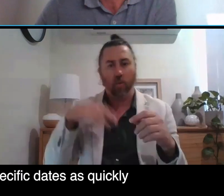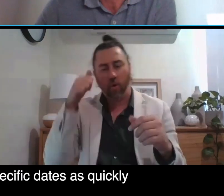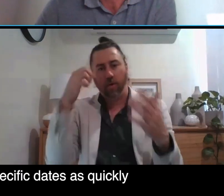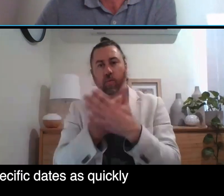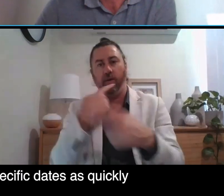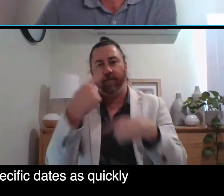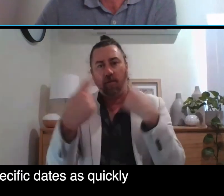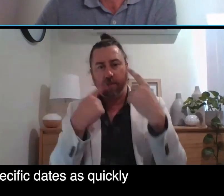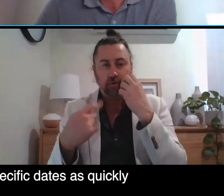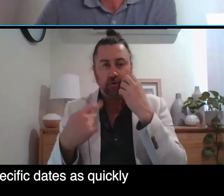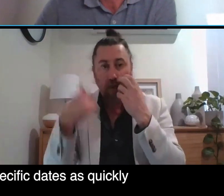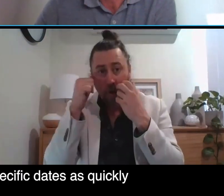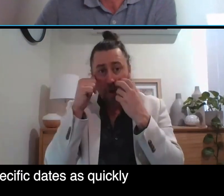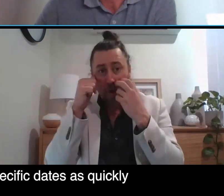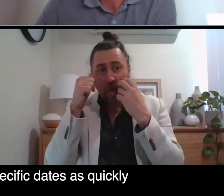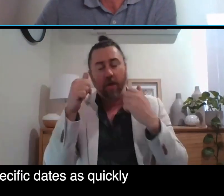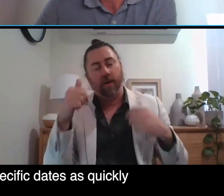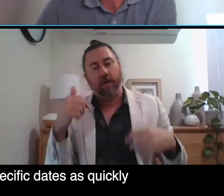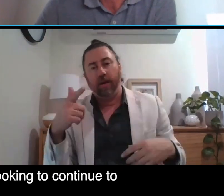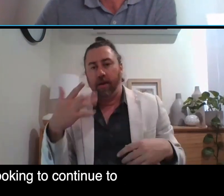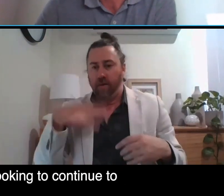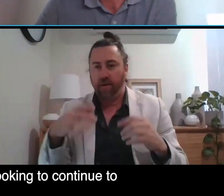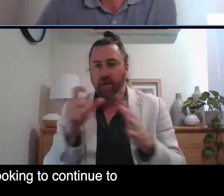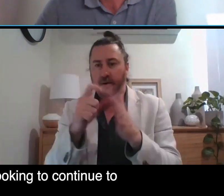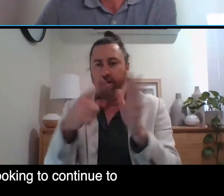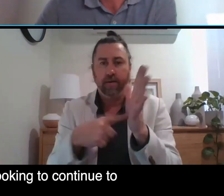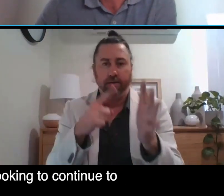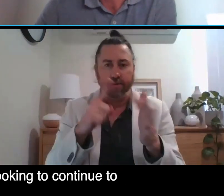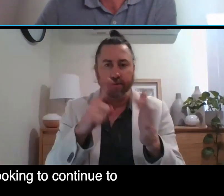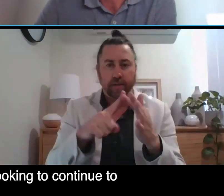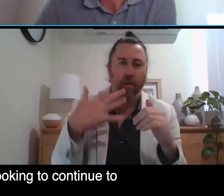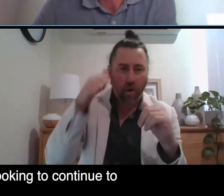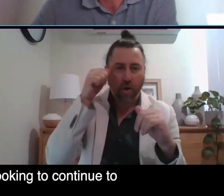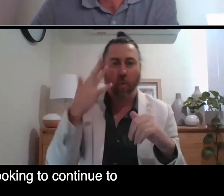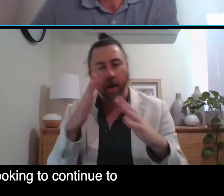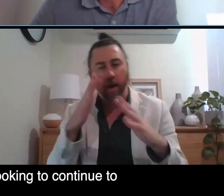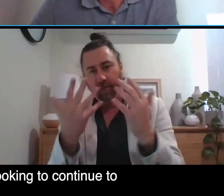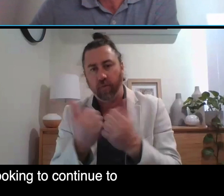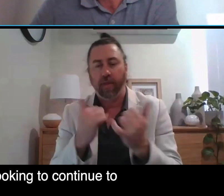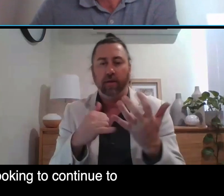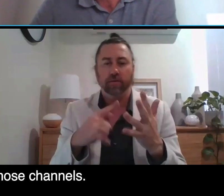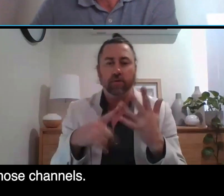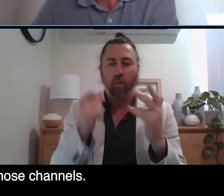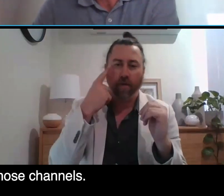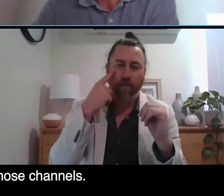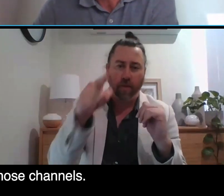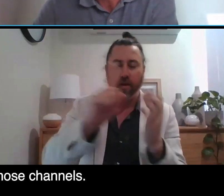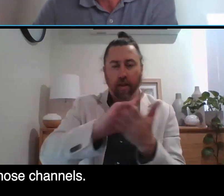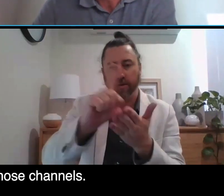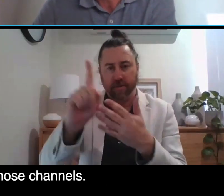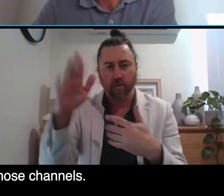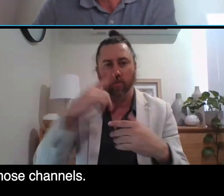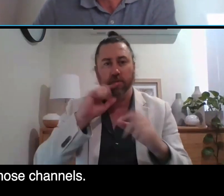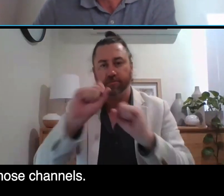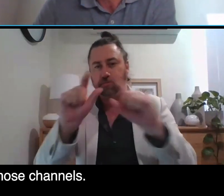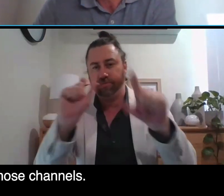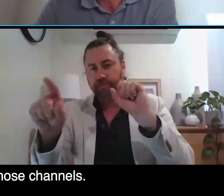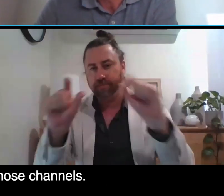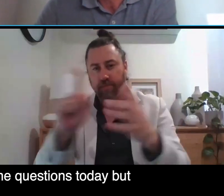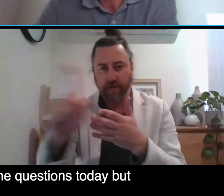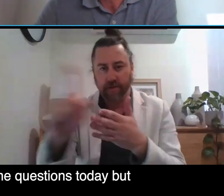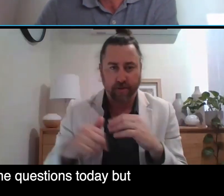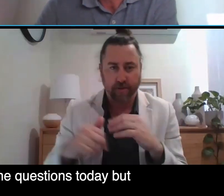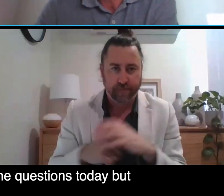system. I'm conscious that you want specific dates as quickly as possible. And so we'll be looking to continue to communicate through those